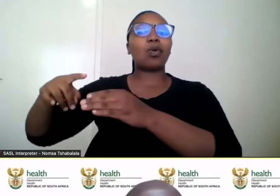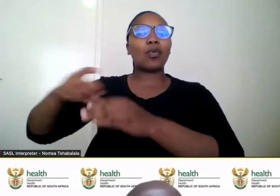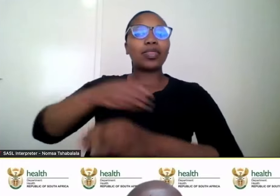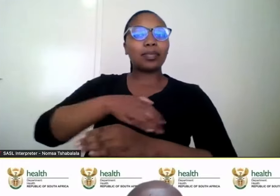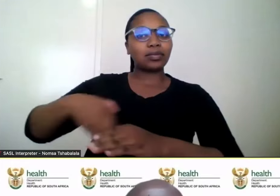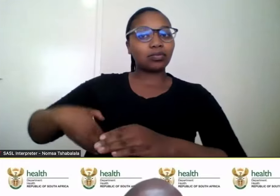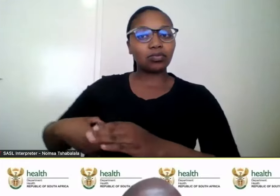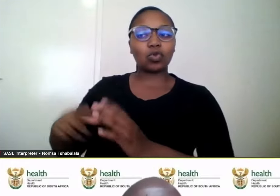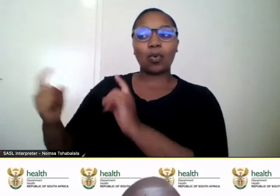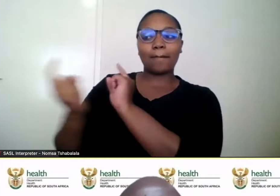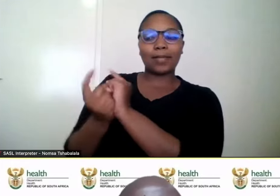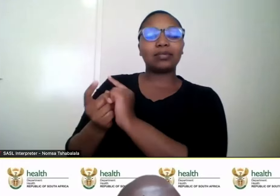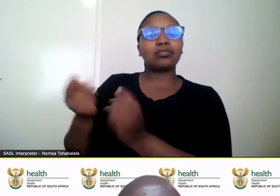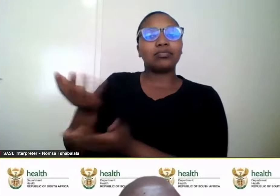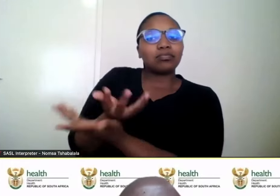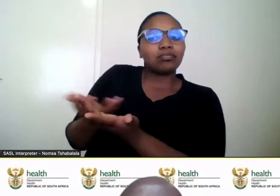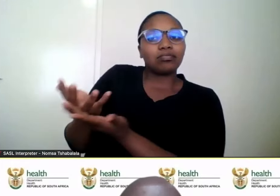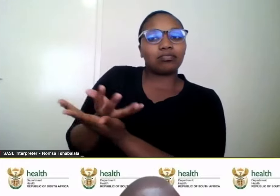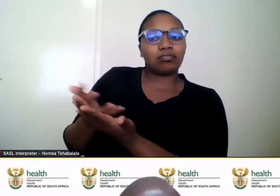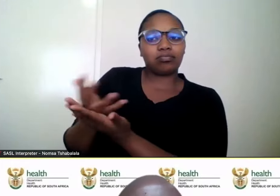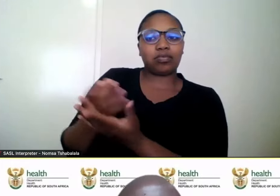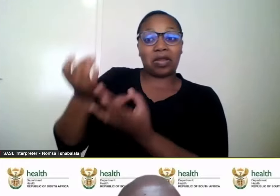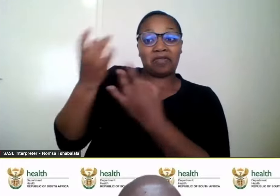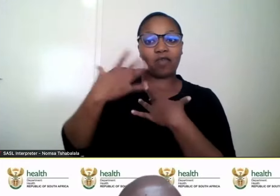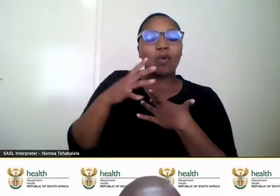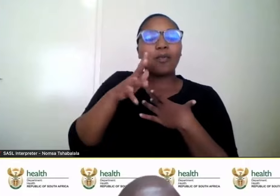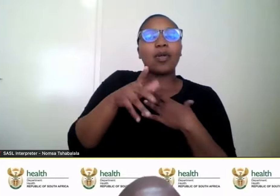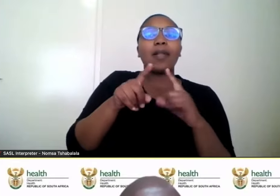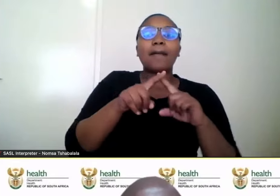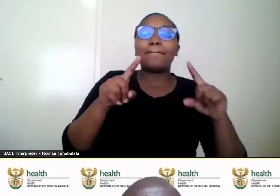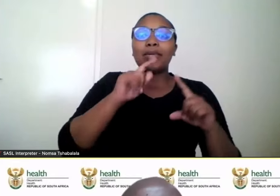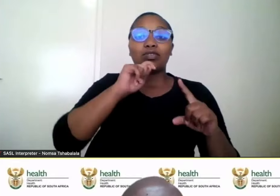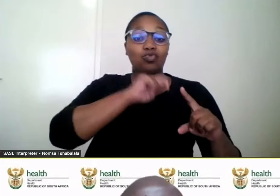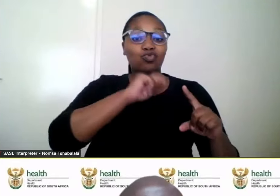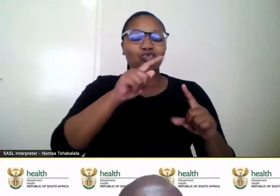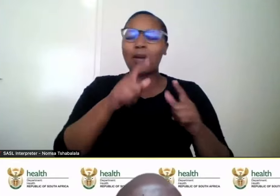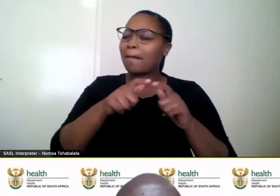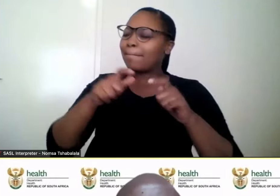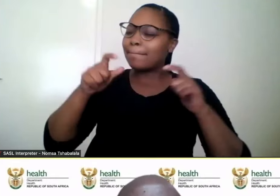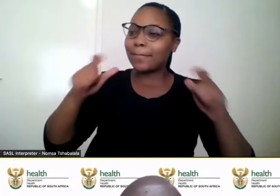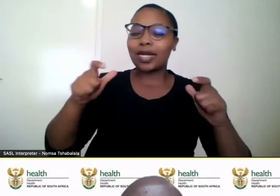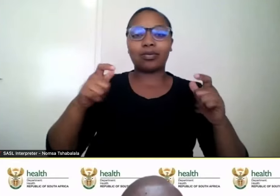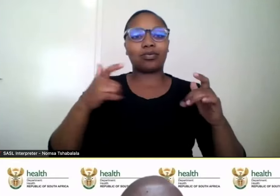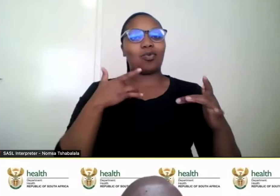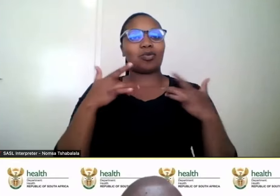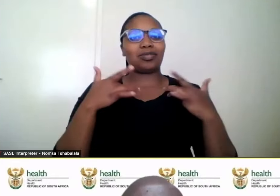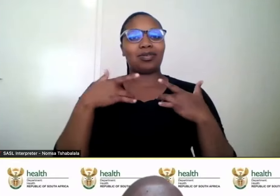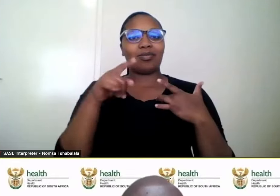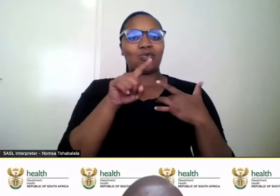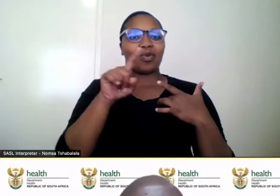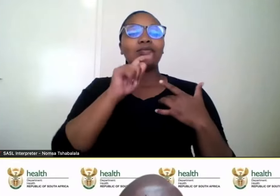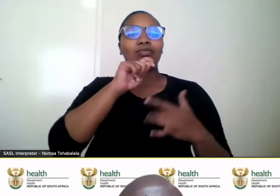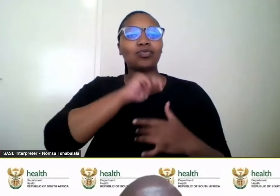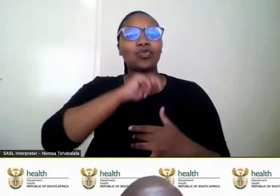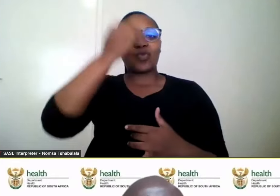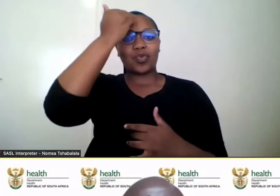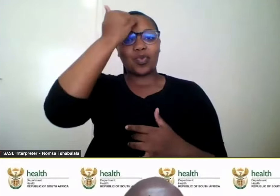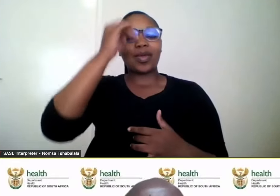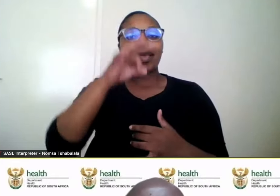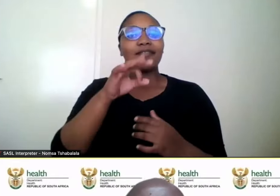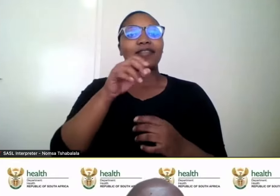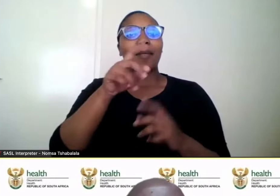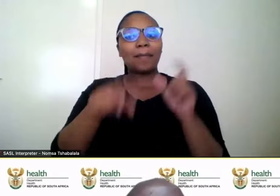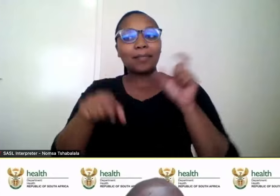our real sort of concern, overall, overriding concern, is we know that if more and more people are